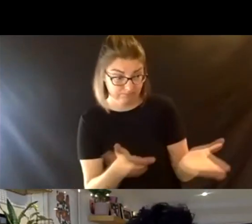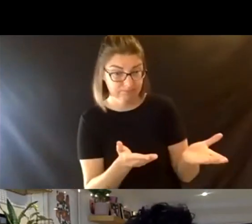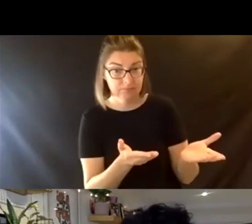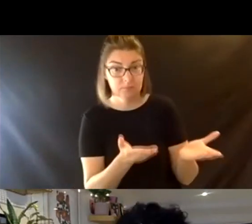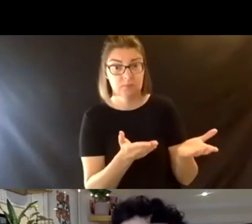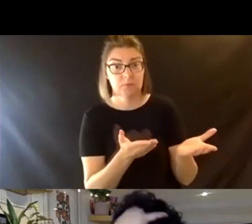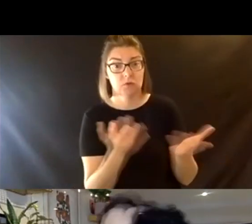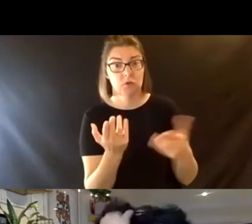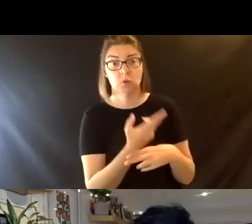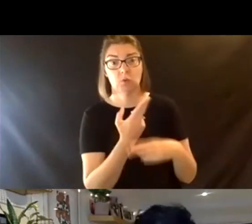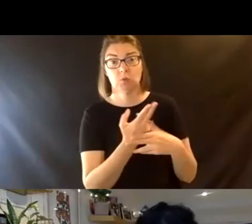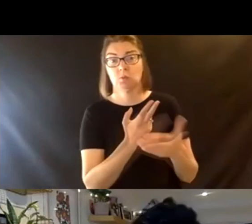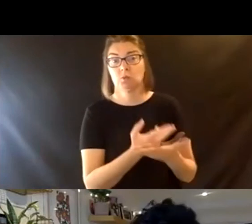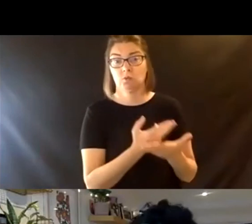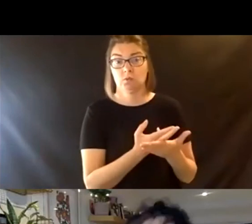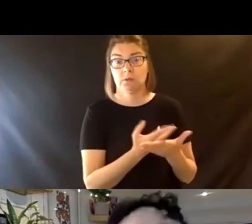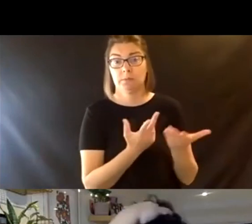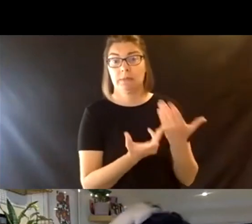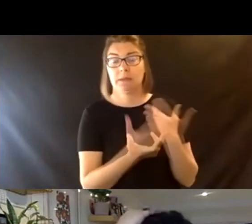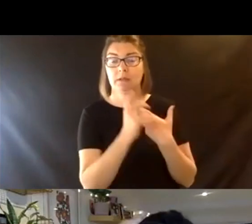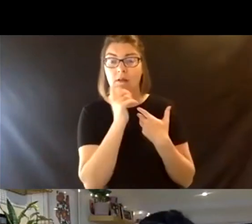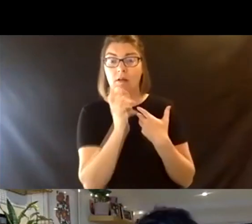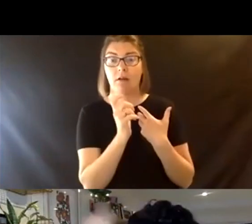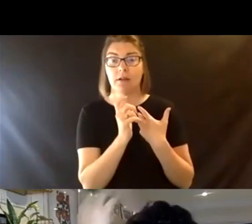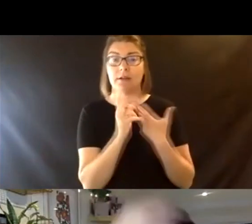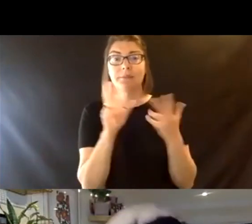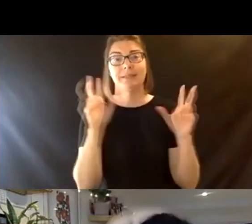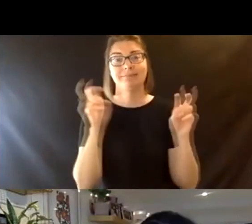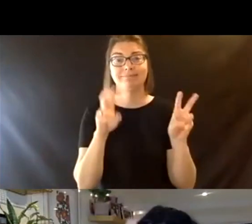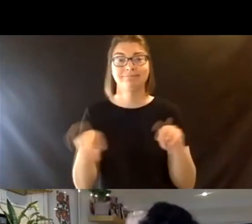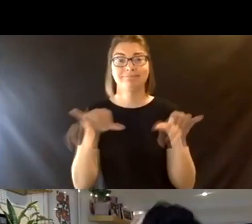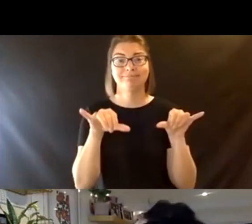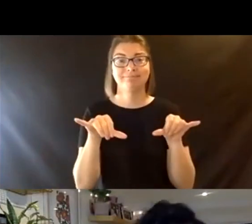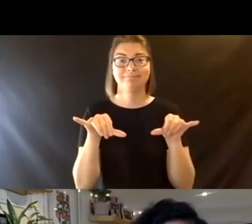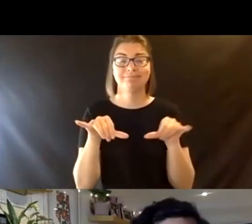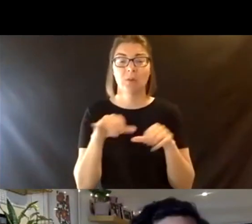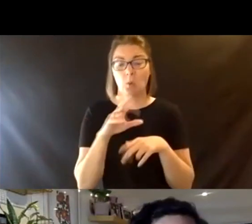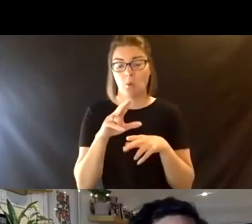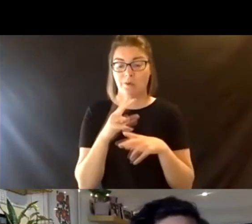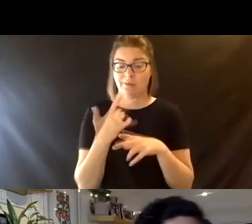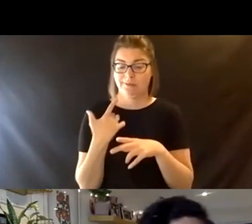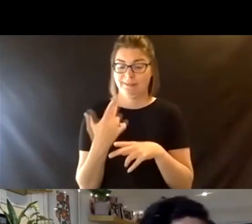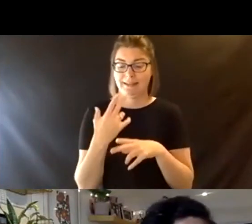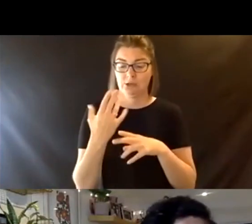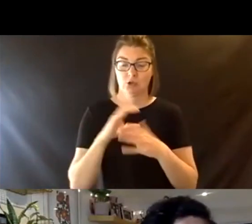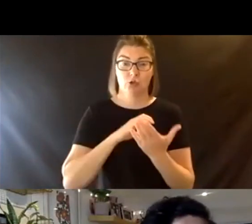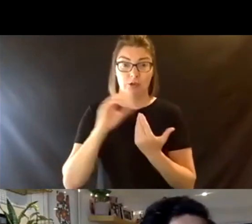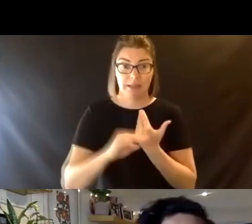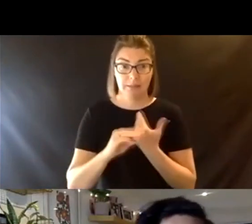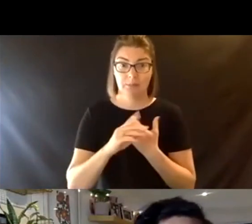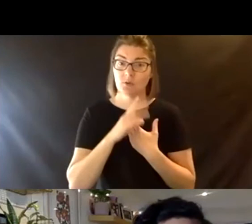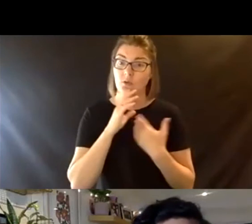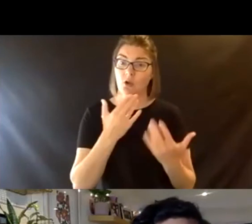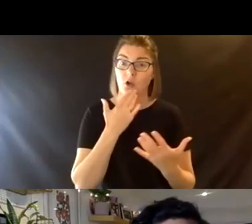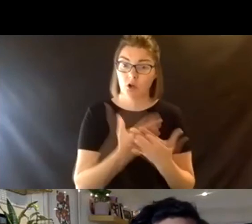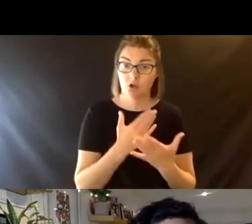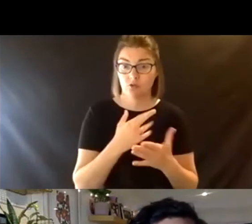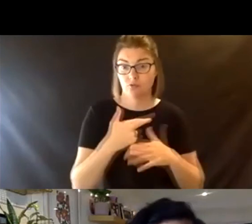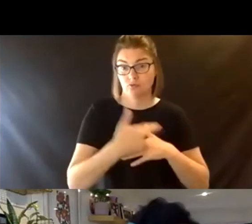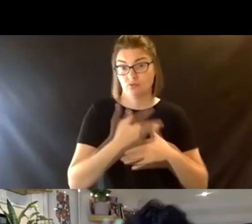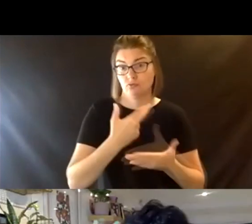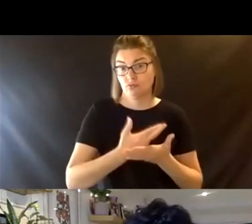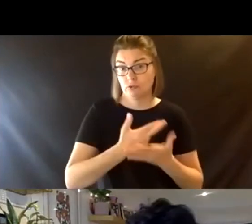to resources that may not necessarily be the norm or part of the usual curriculum. There's a lot of great resources out there